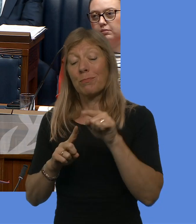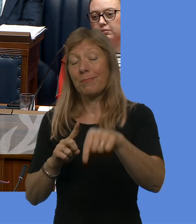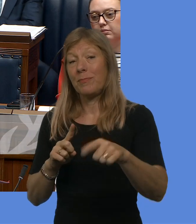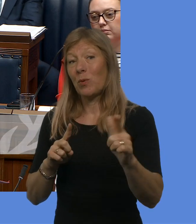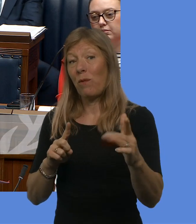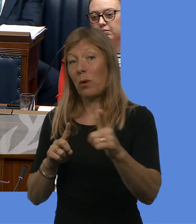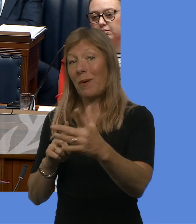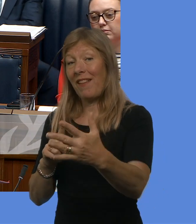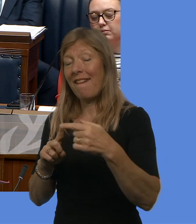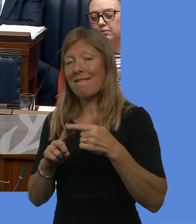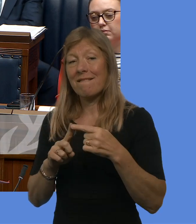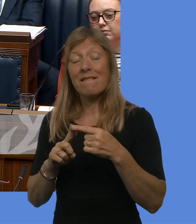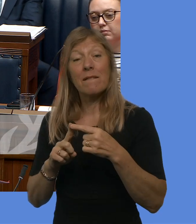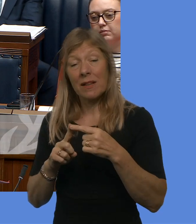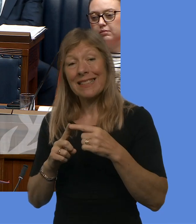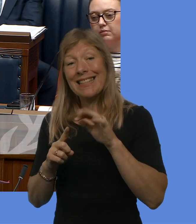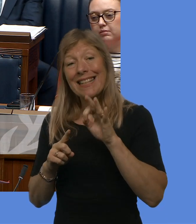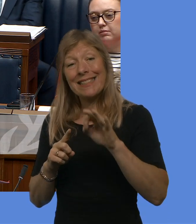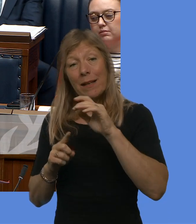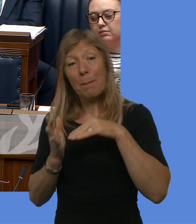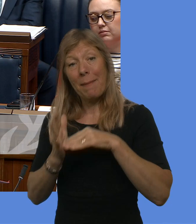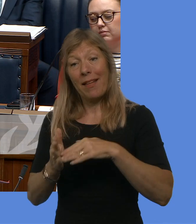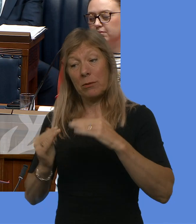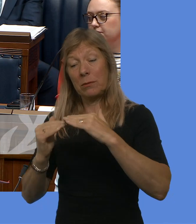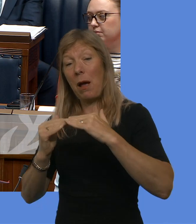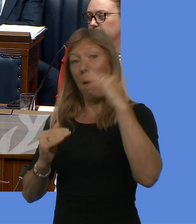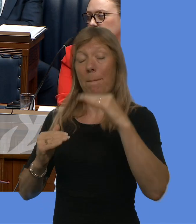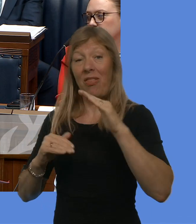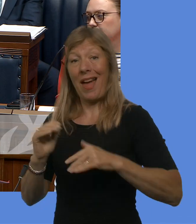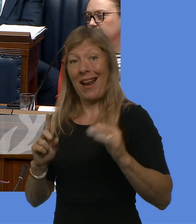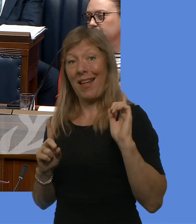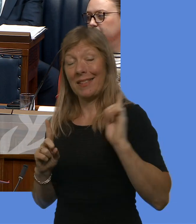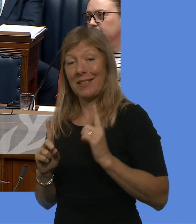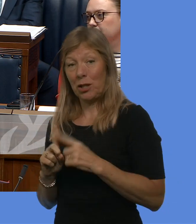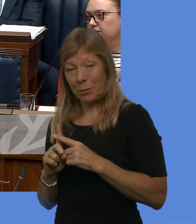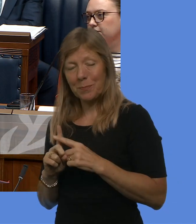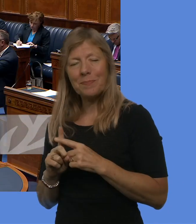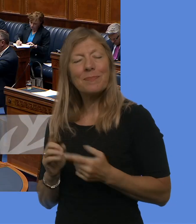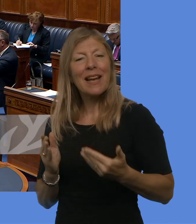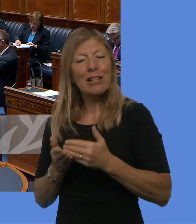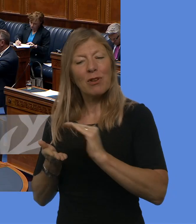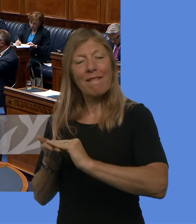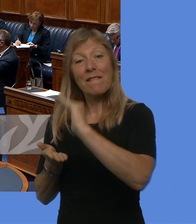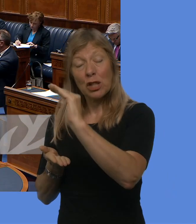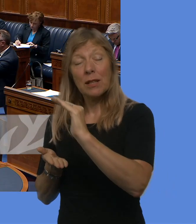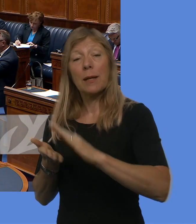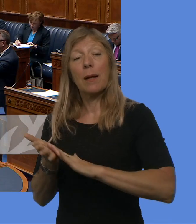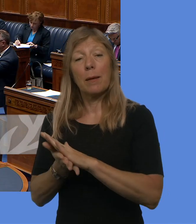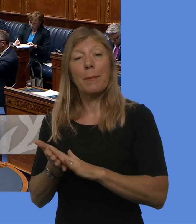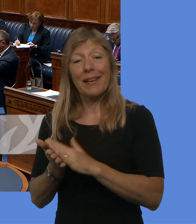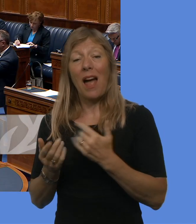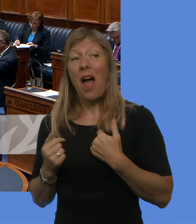£80 million on last year's opening position. This additional funding has allowed me to release 7 school